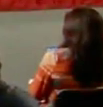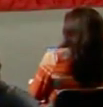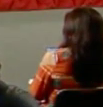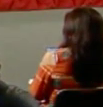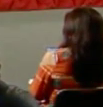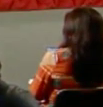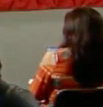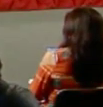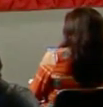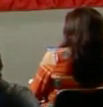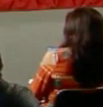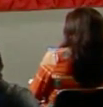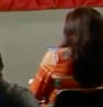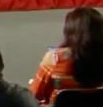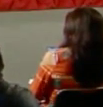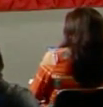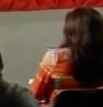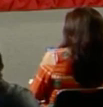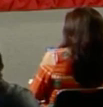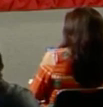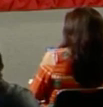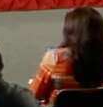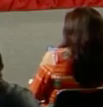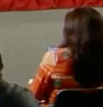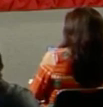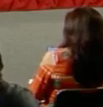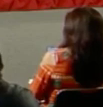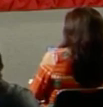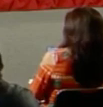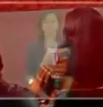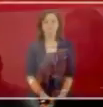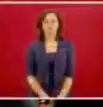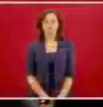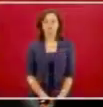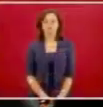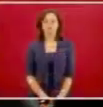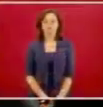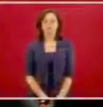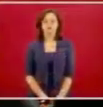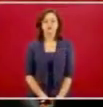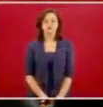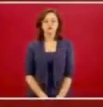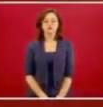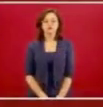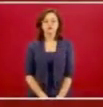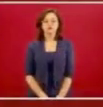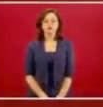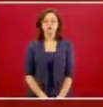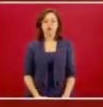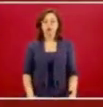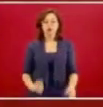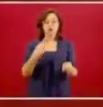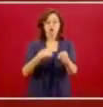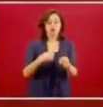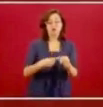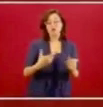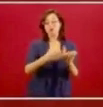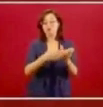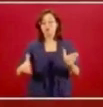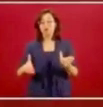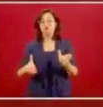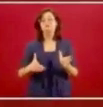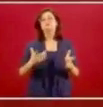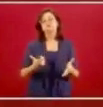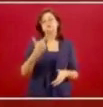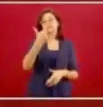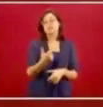days, and the proper disease period is 10 to 14 days. So